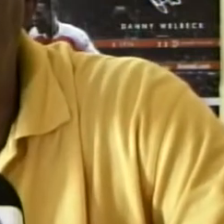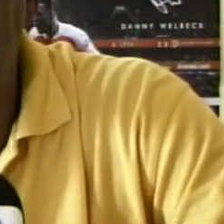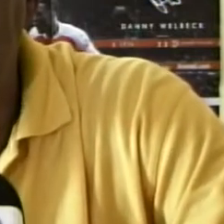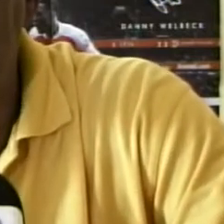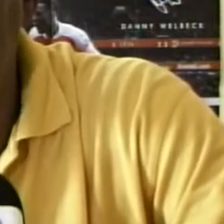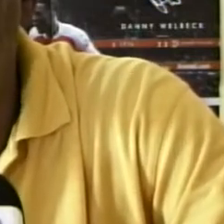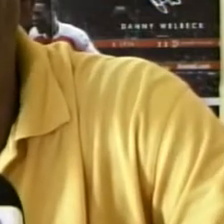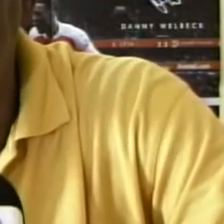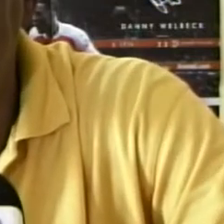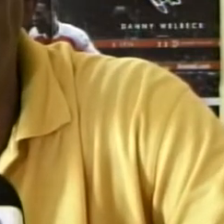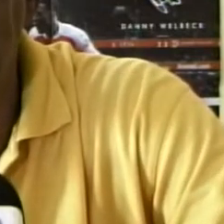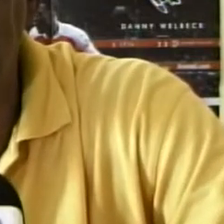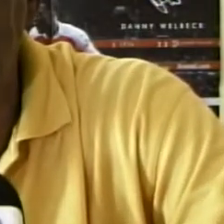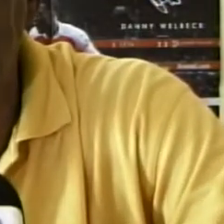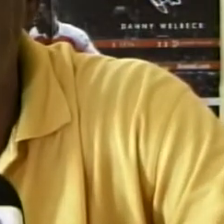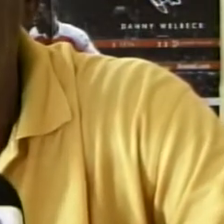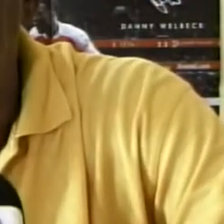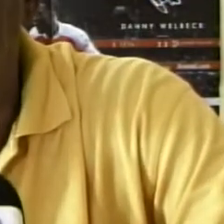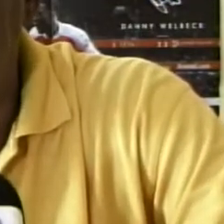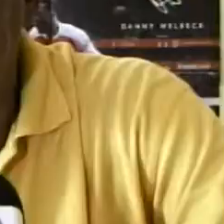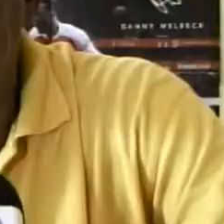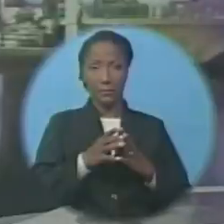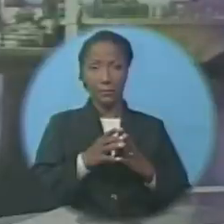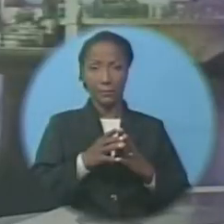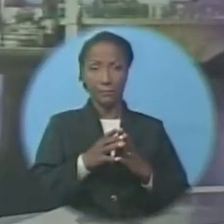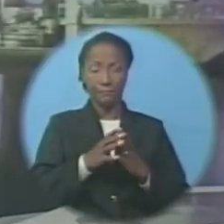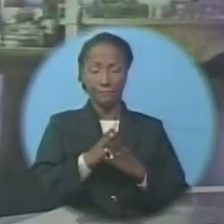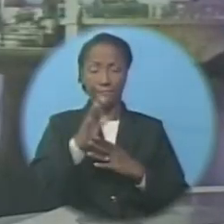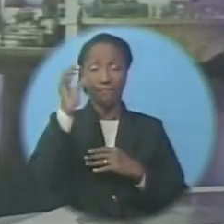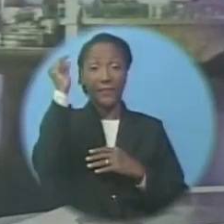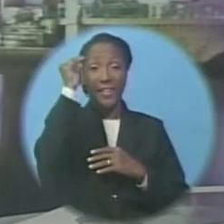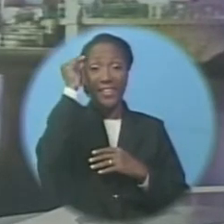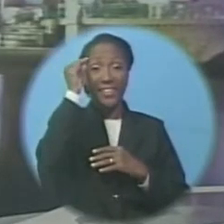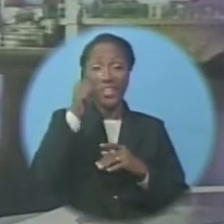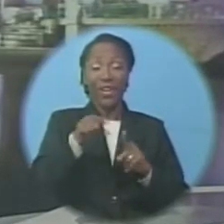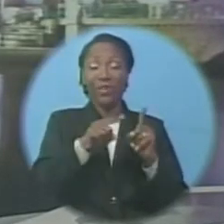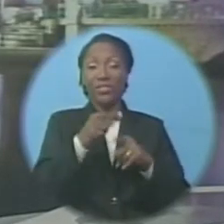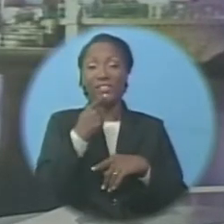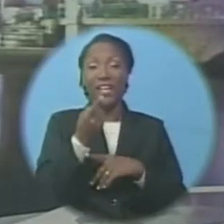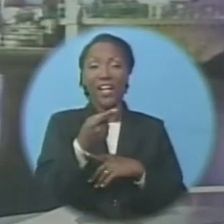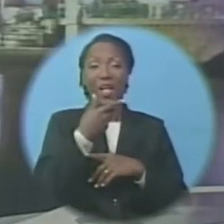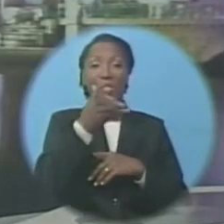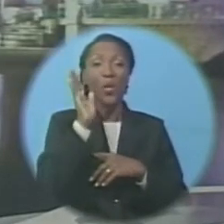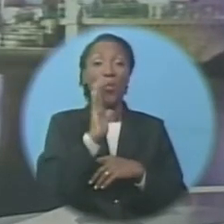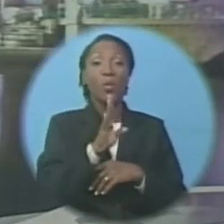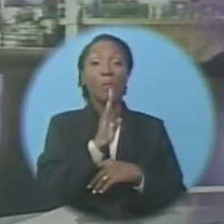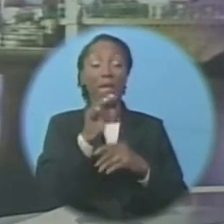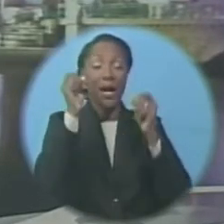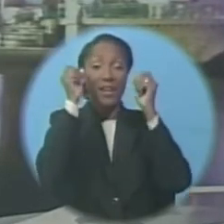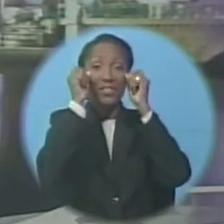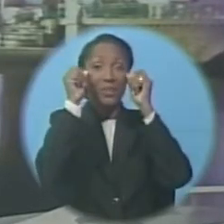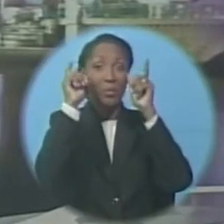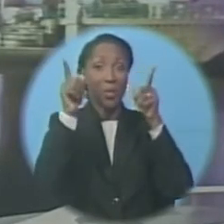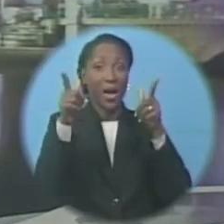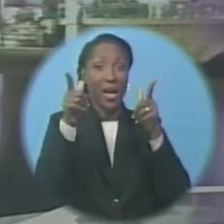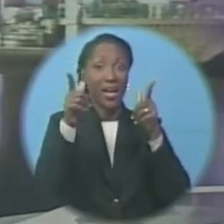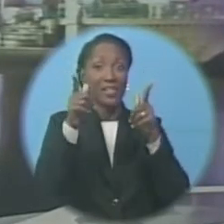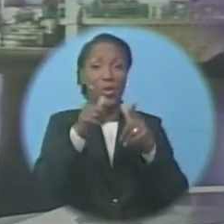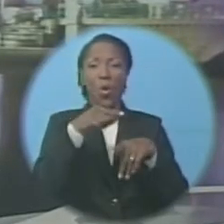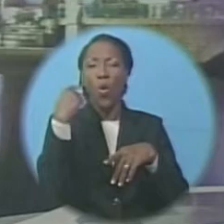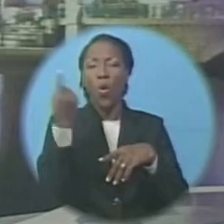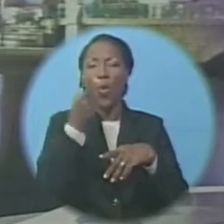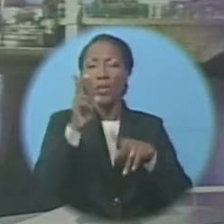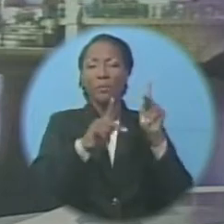in training from now until the 18th. Well, Gill also stated that there will be a surprise that only those who are